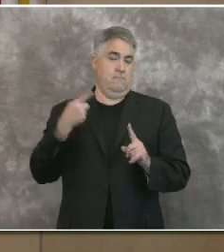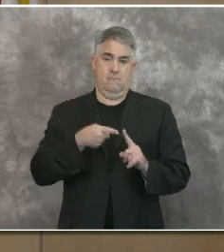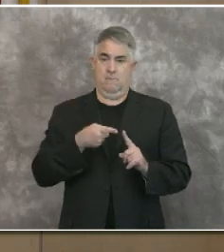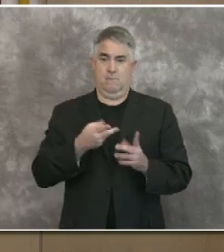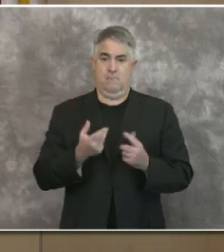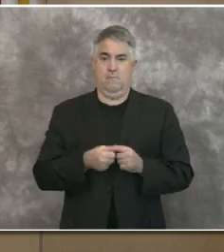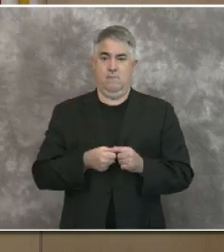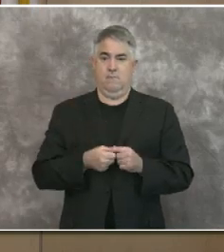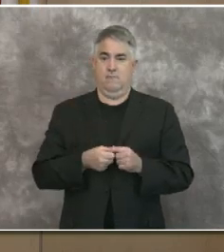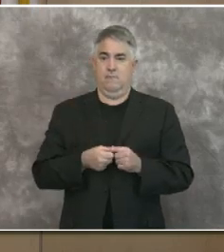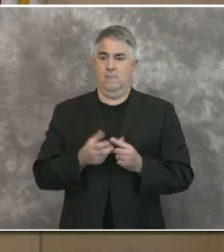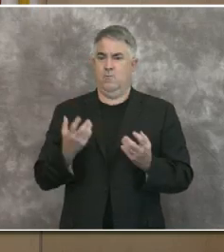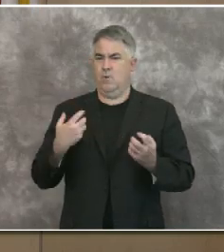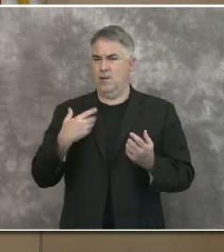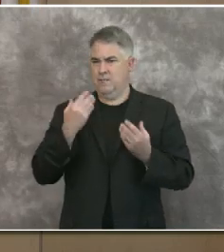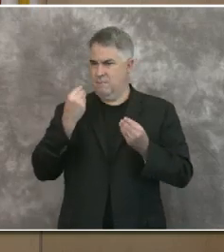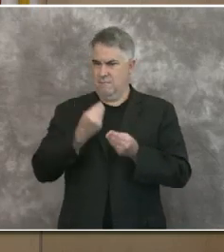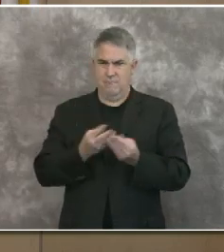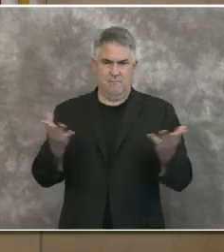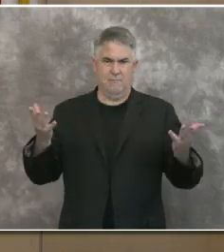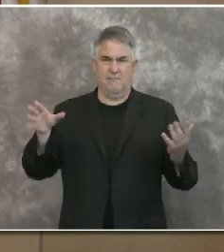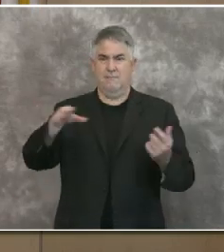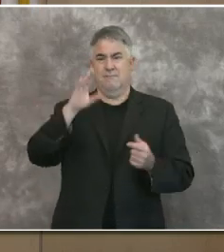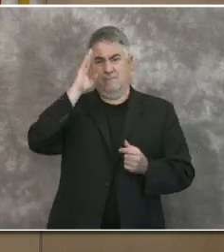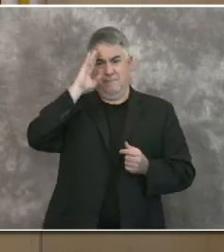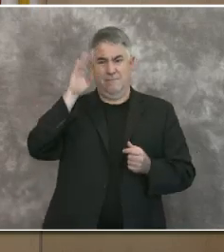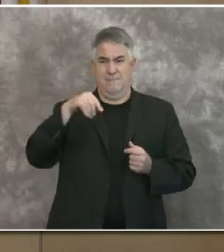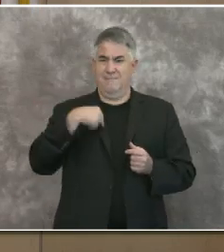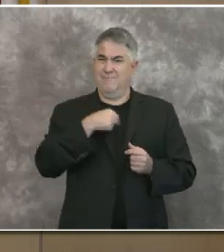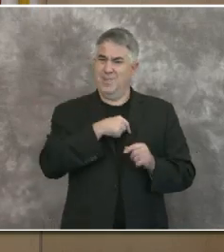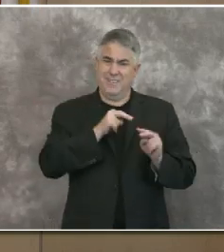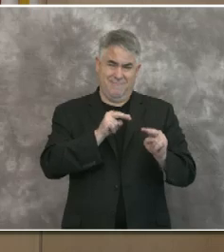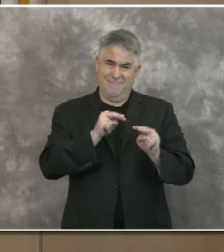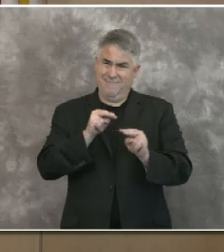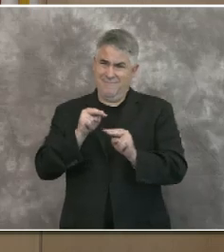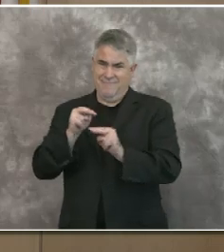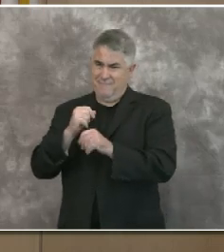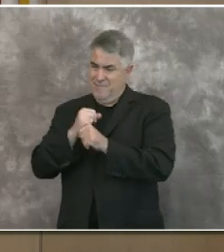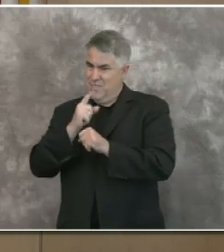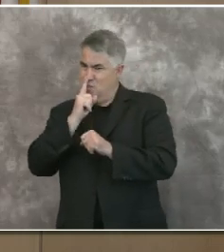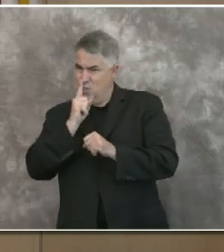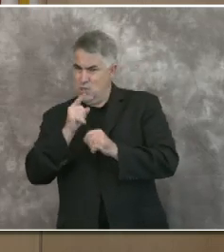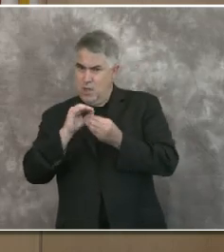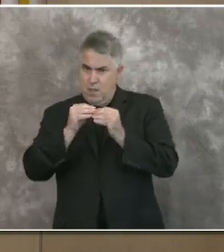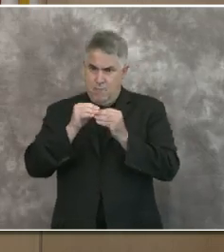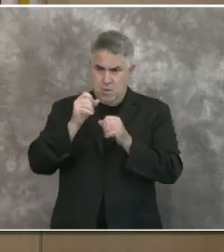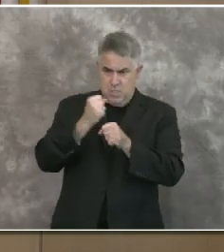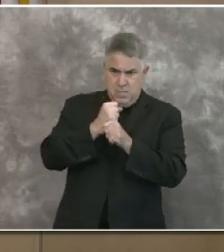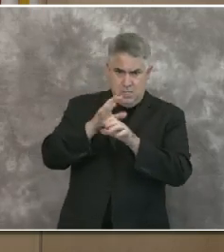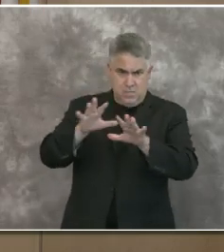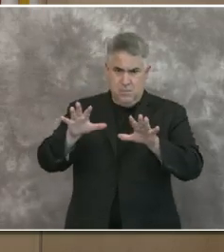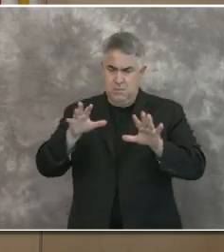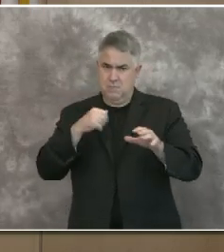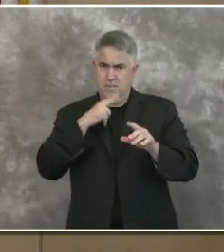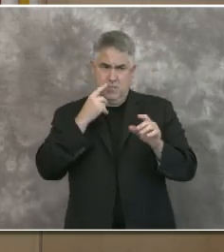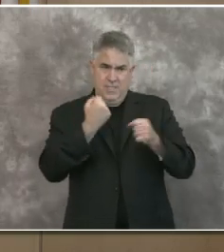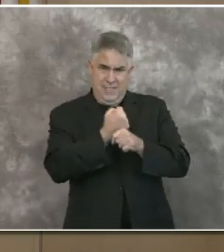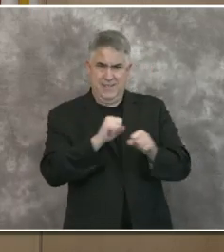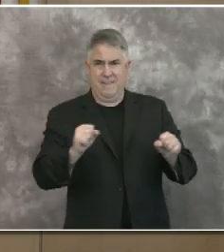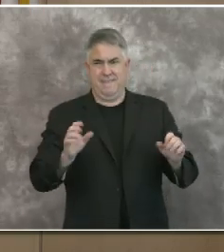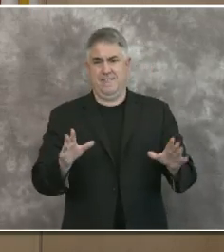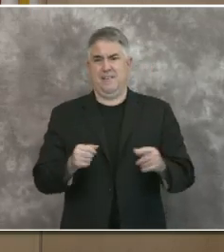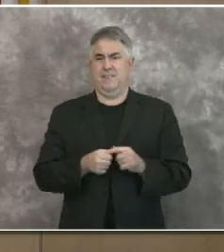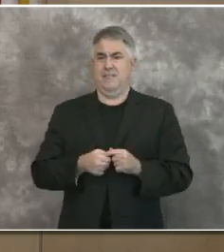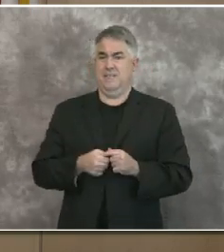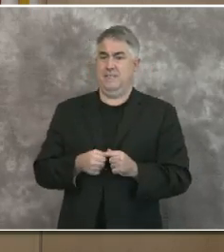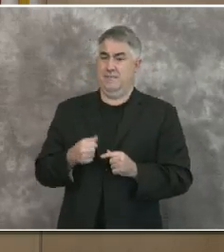we just want the public to know that we are monitoring all of our metrics, and in our